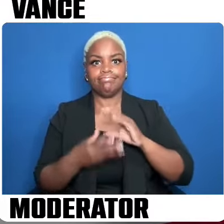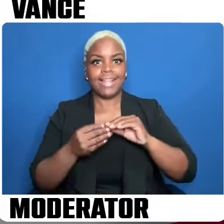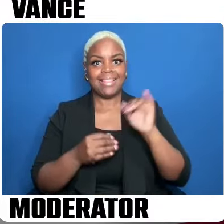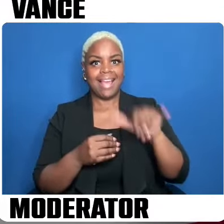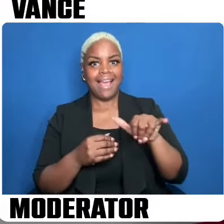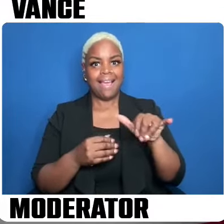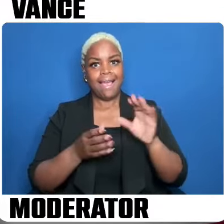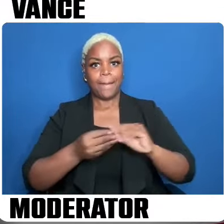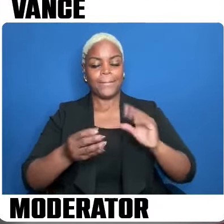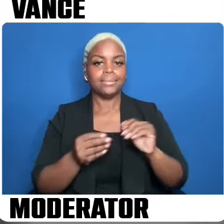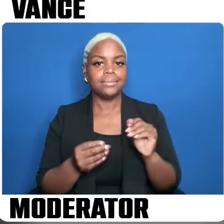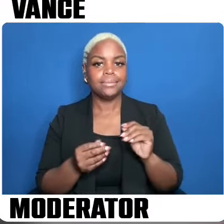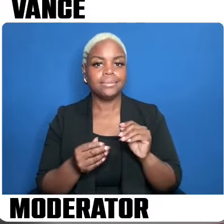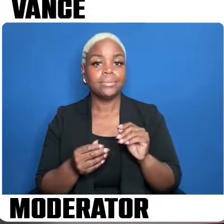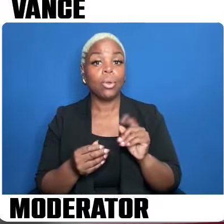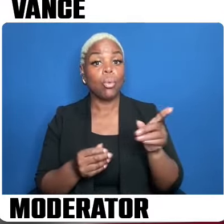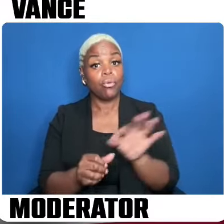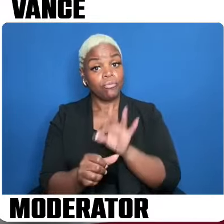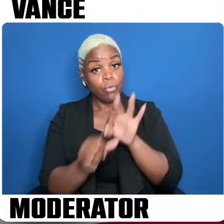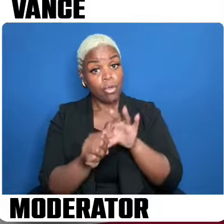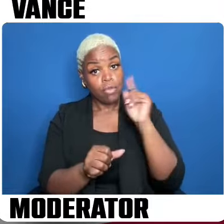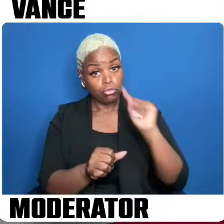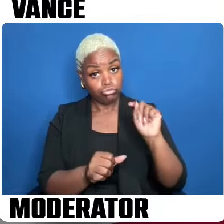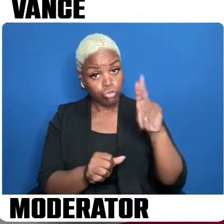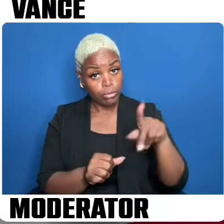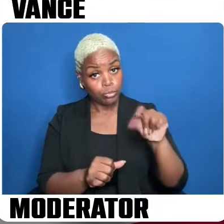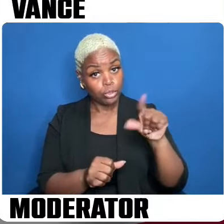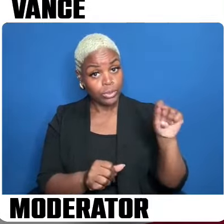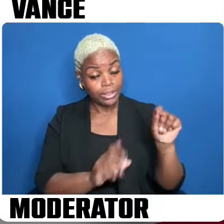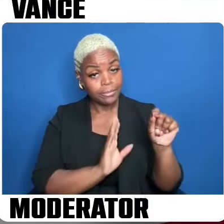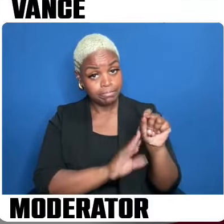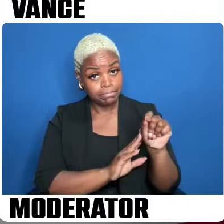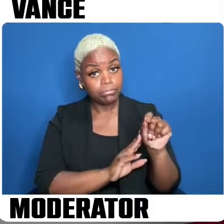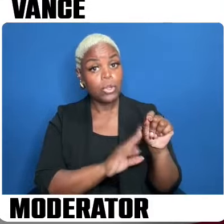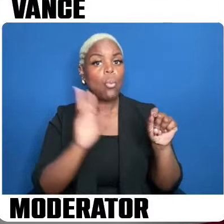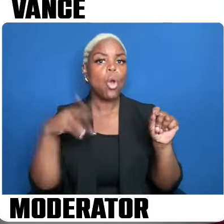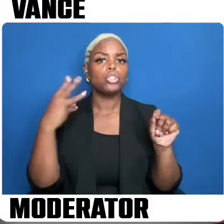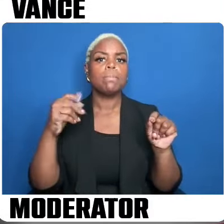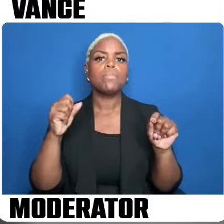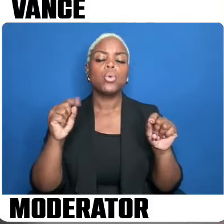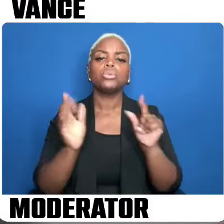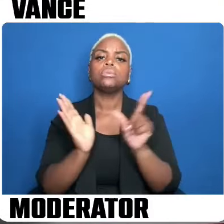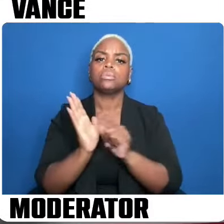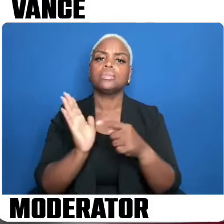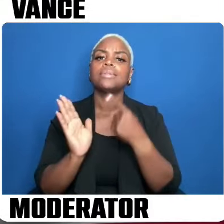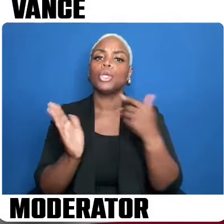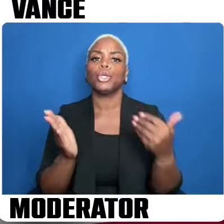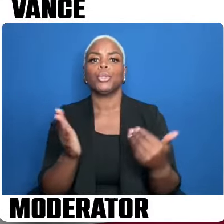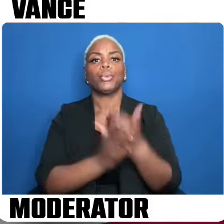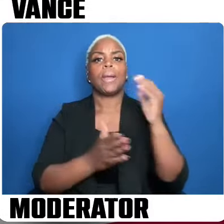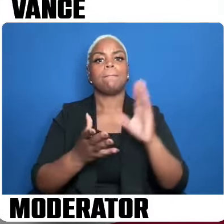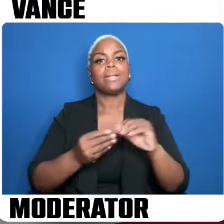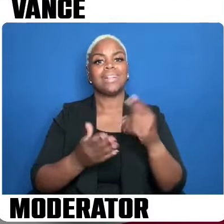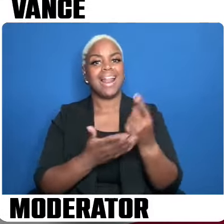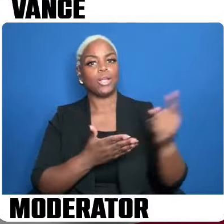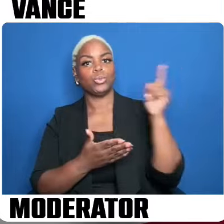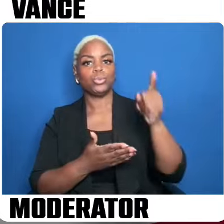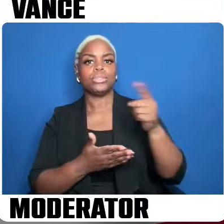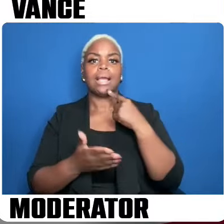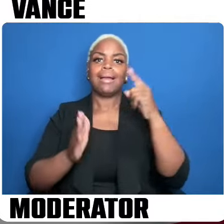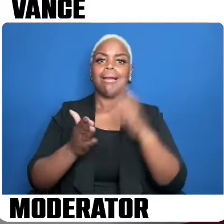disparaged Trump's economic record while he was president, writing to someone in 2020, quote, "Trump thoroughly failed to deliver